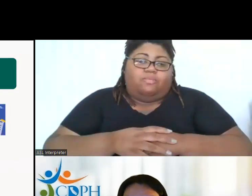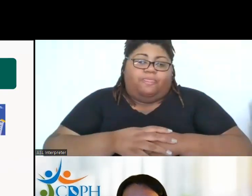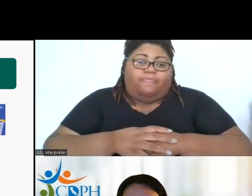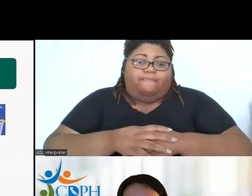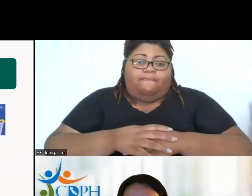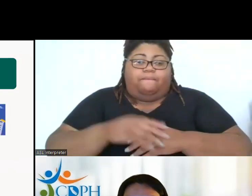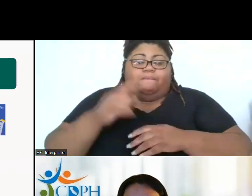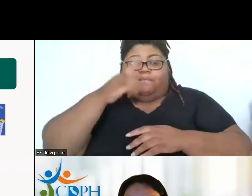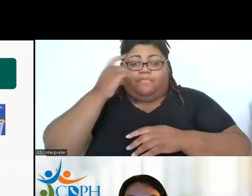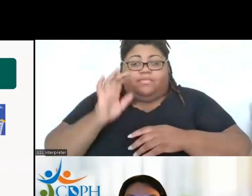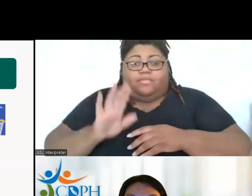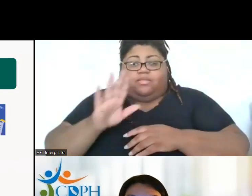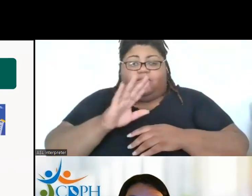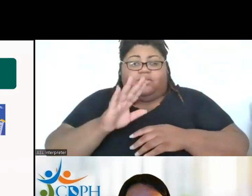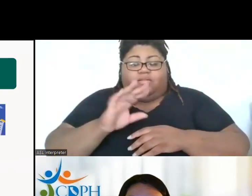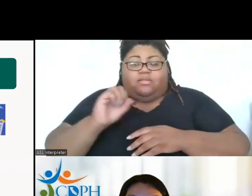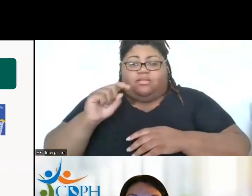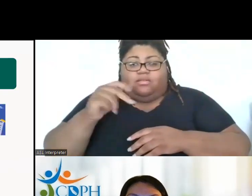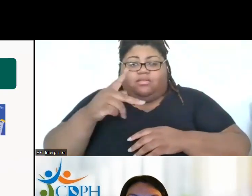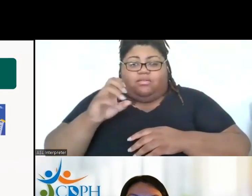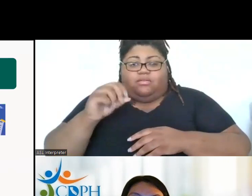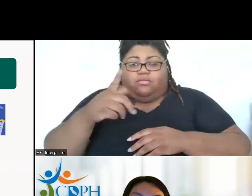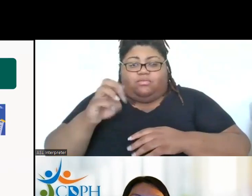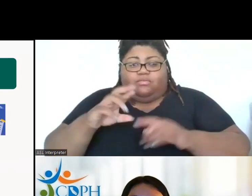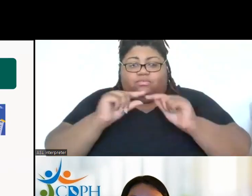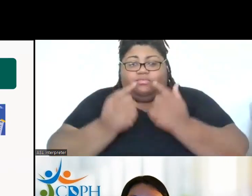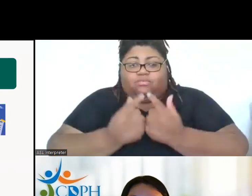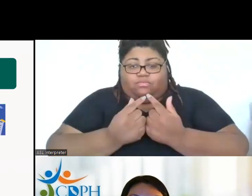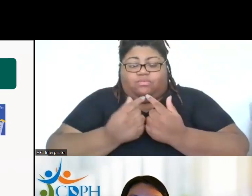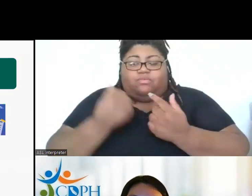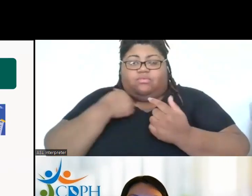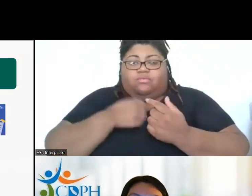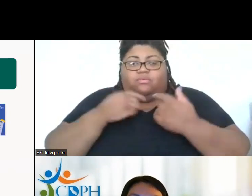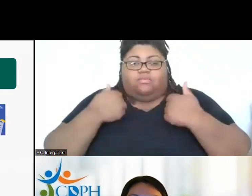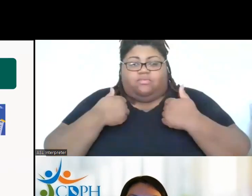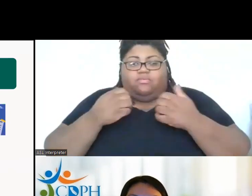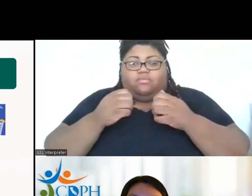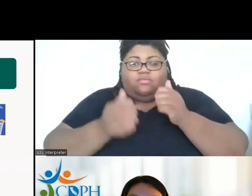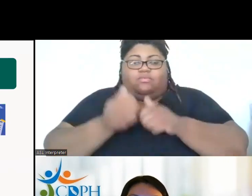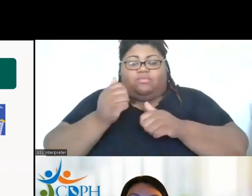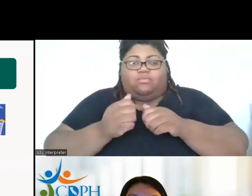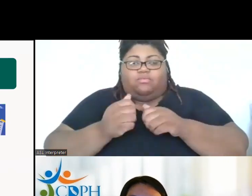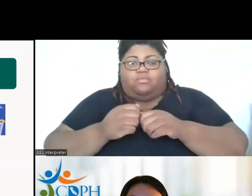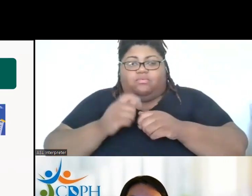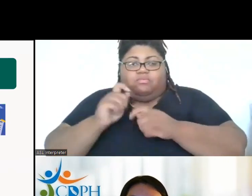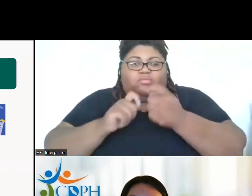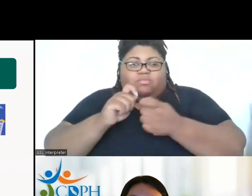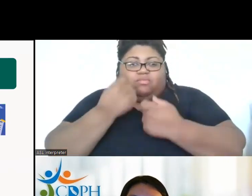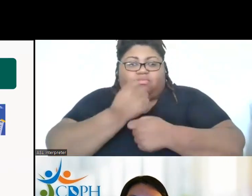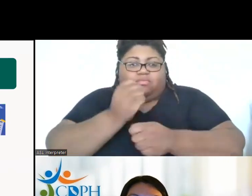group is our priority equity focus, we're also happy to make even more tailor-made content if it would better